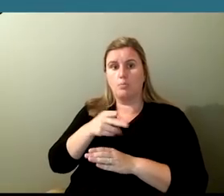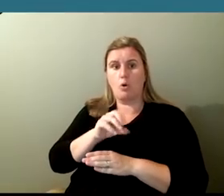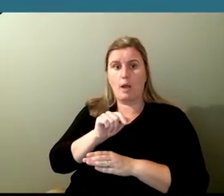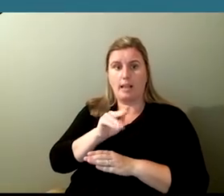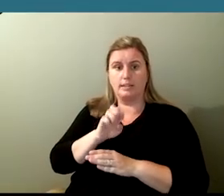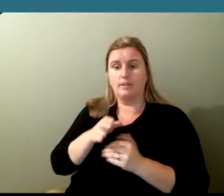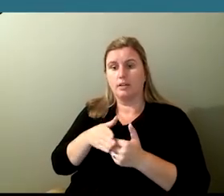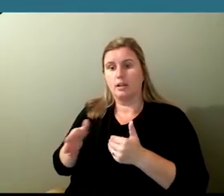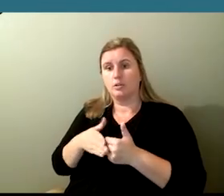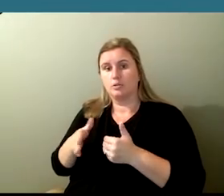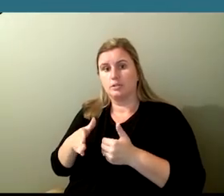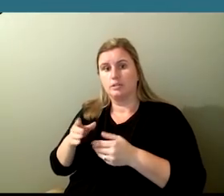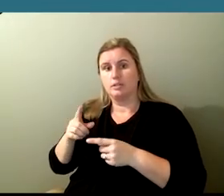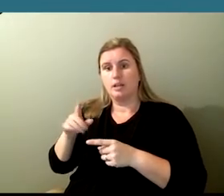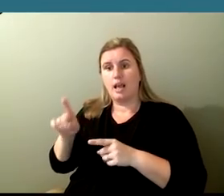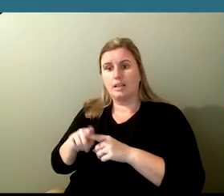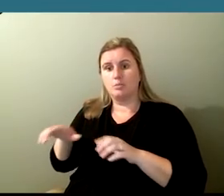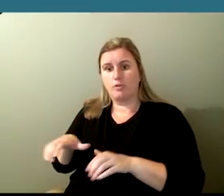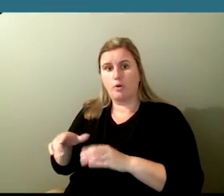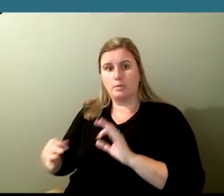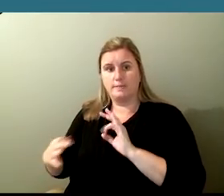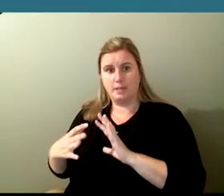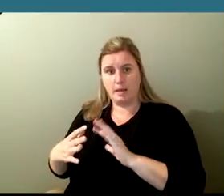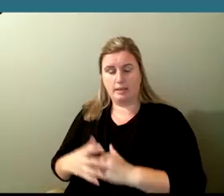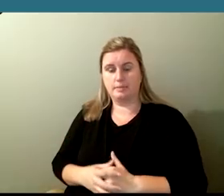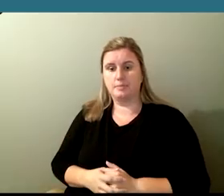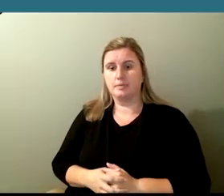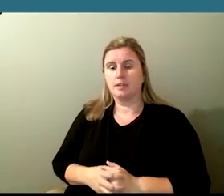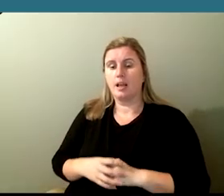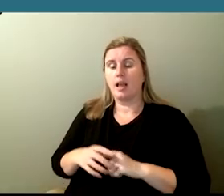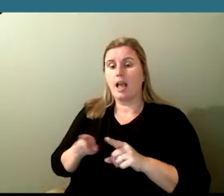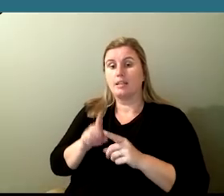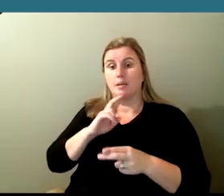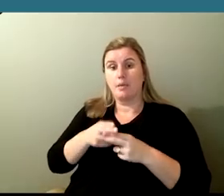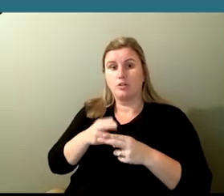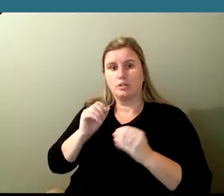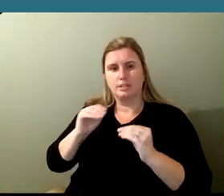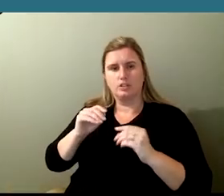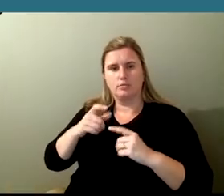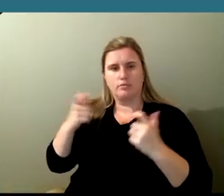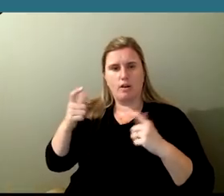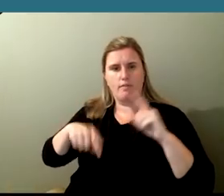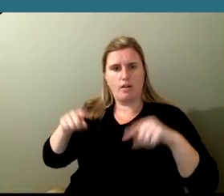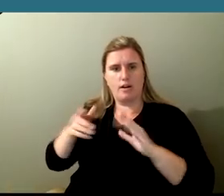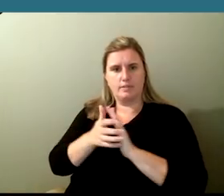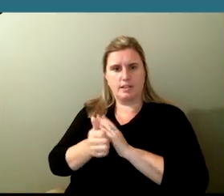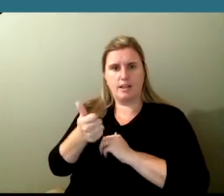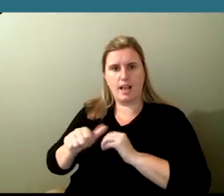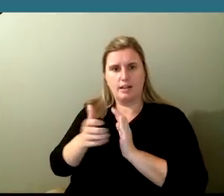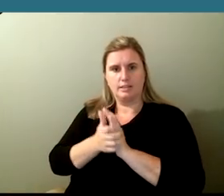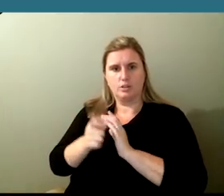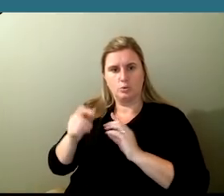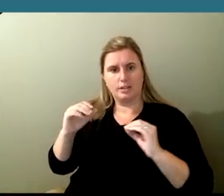as consequence-based strategies such as performance feedback. As I mentioned, it can serve to teach a wide variety of skill. Any skill that you can